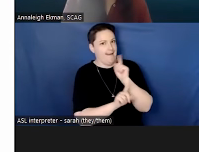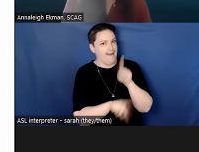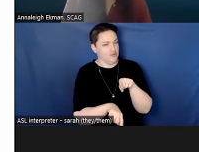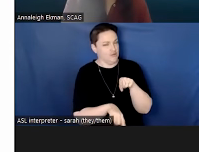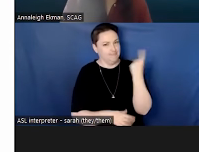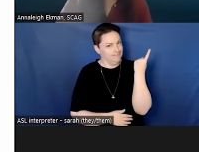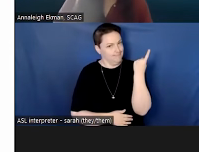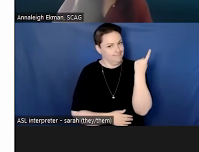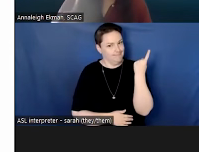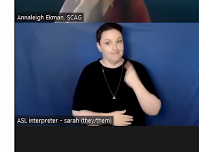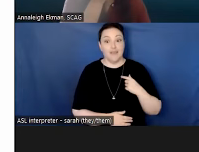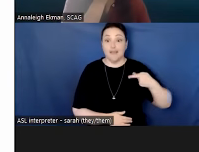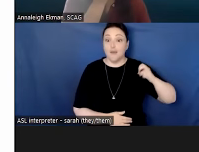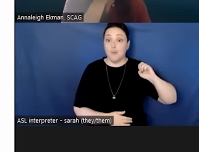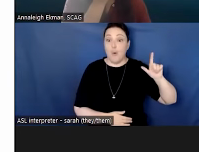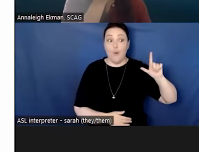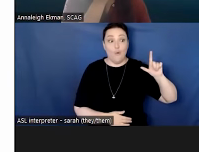All right, end the poll.